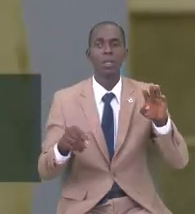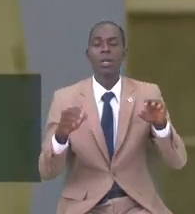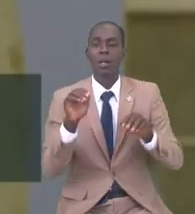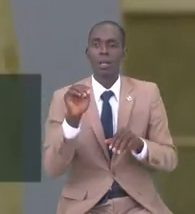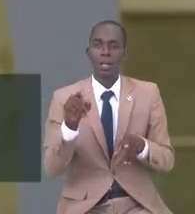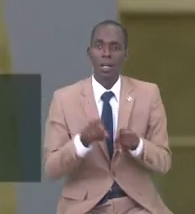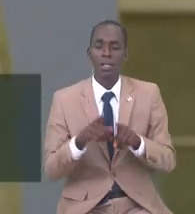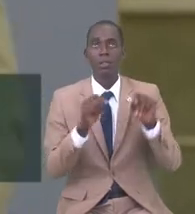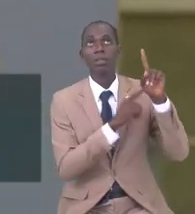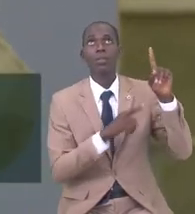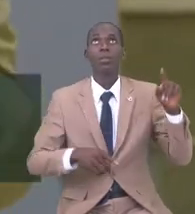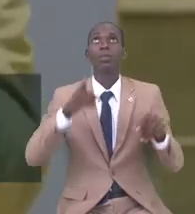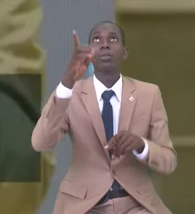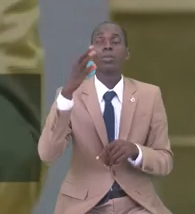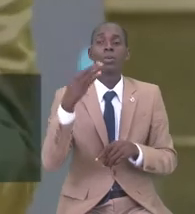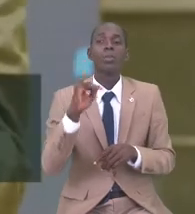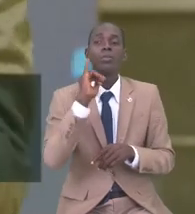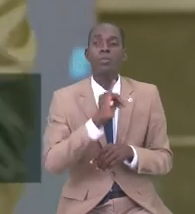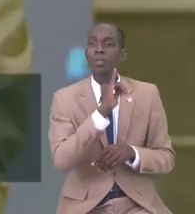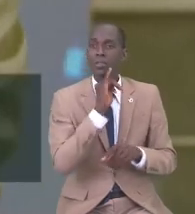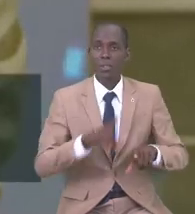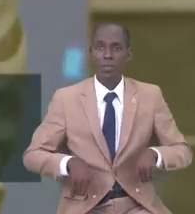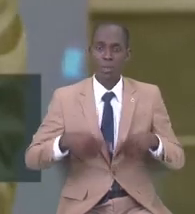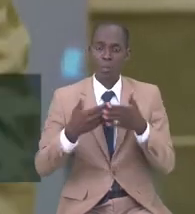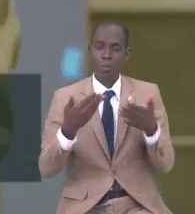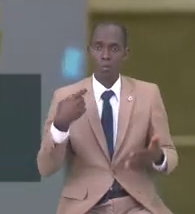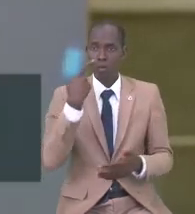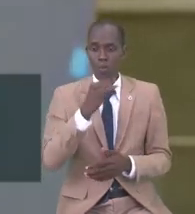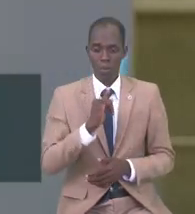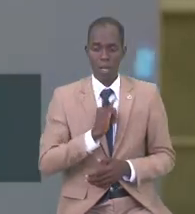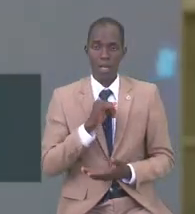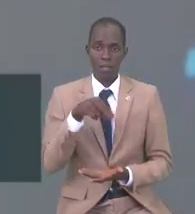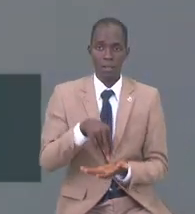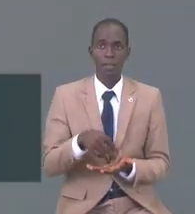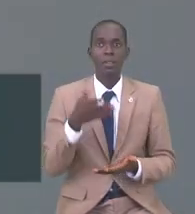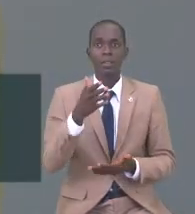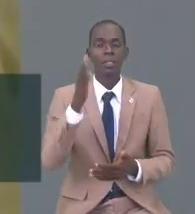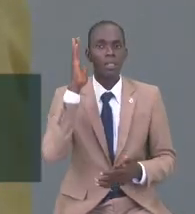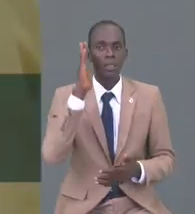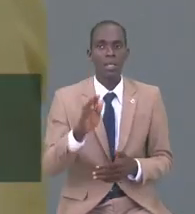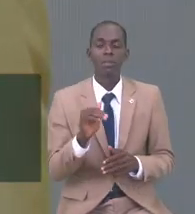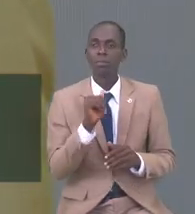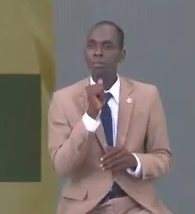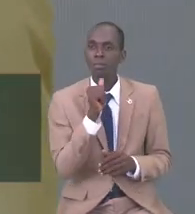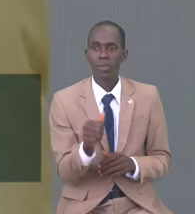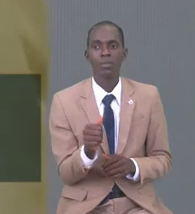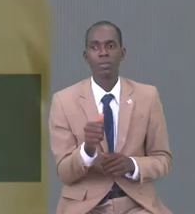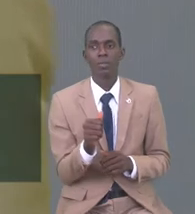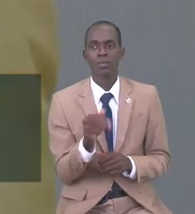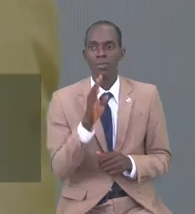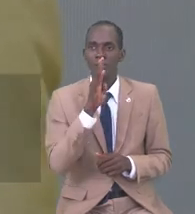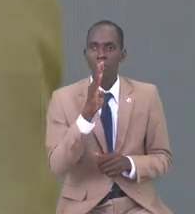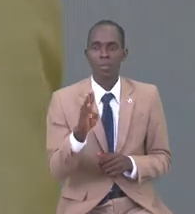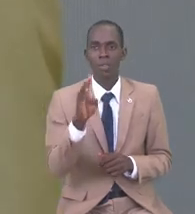Israel liveth, before whom I stand, there shall not be